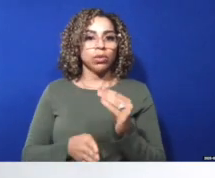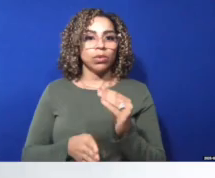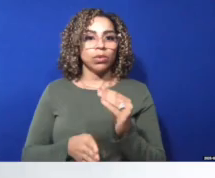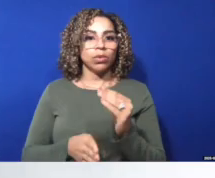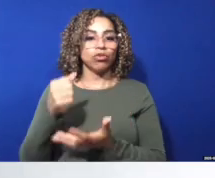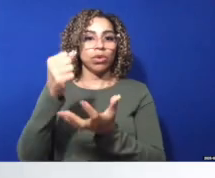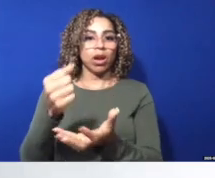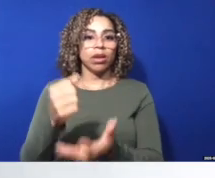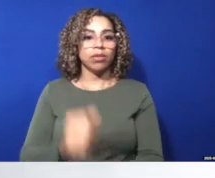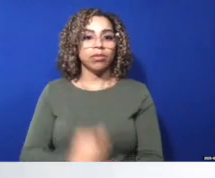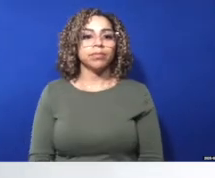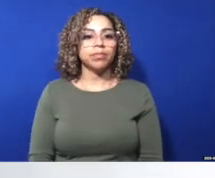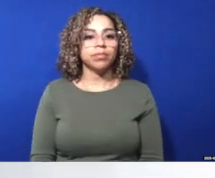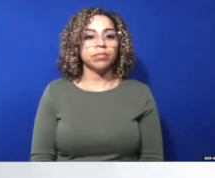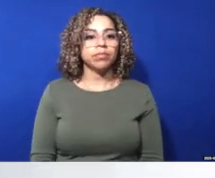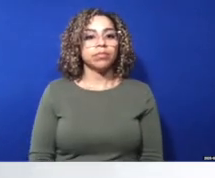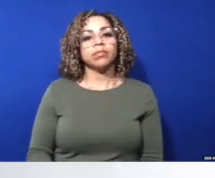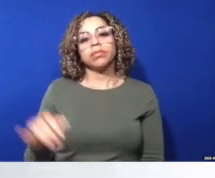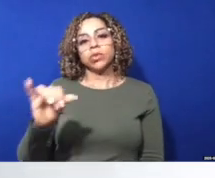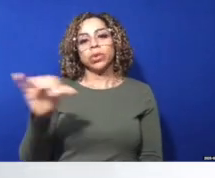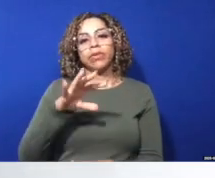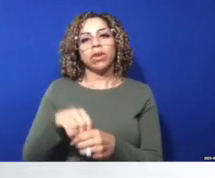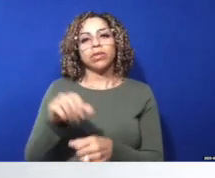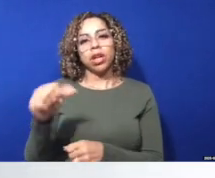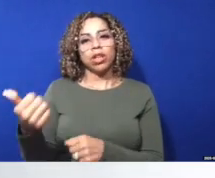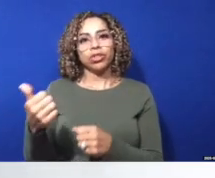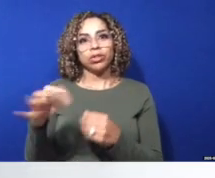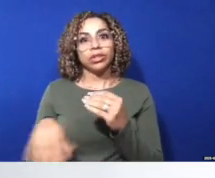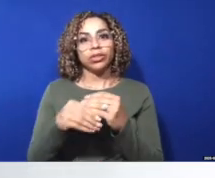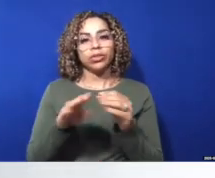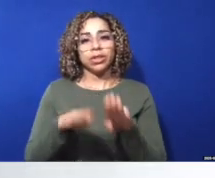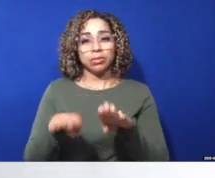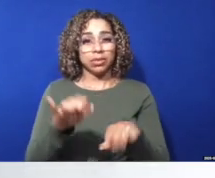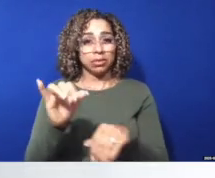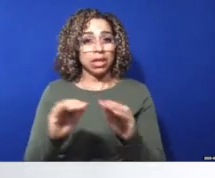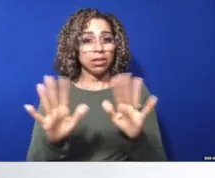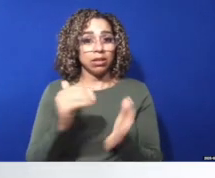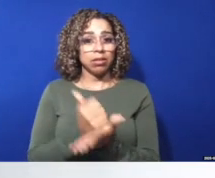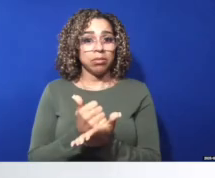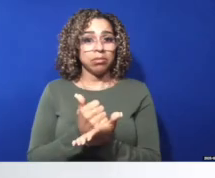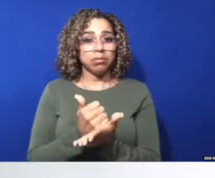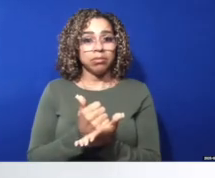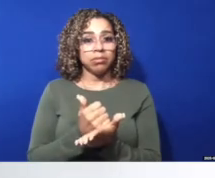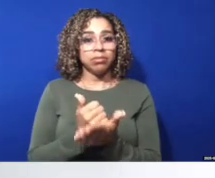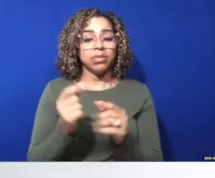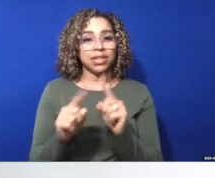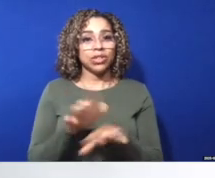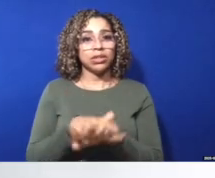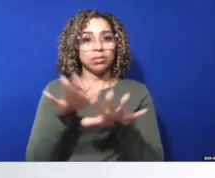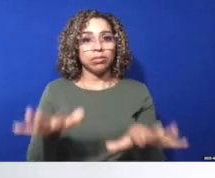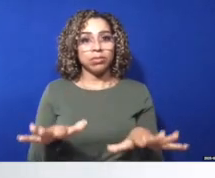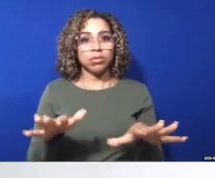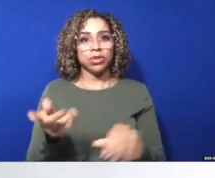that involves some other additional steps too. So that help with the difference between the two?